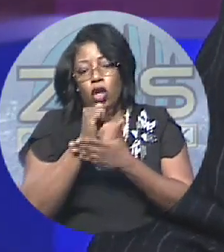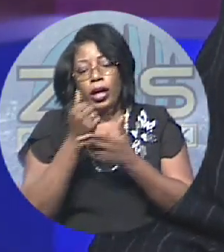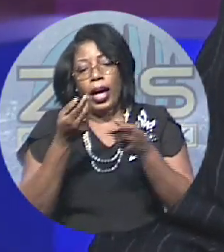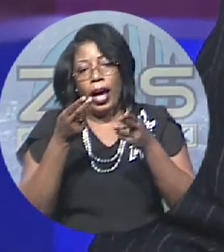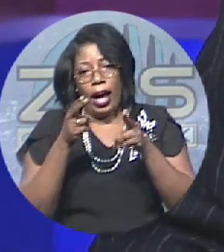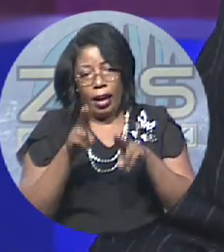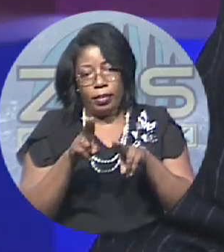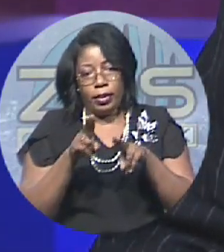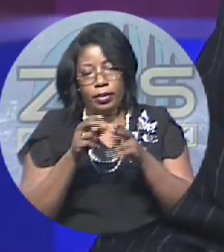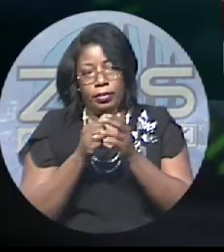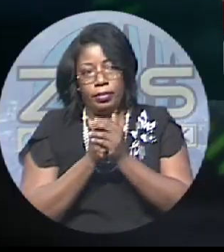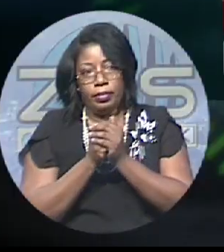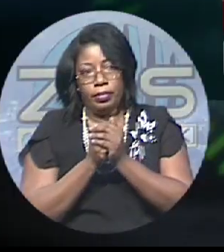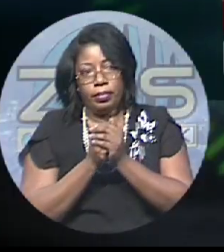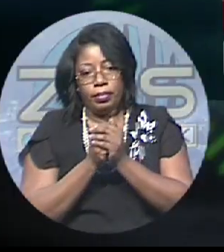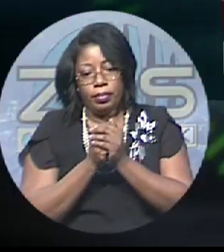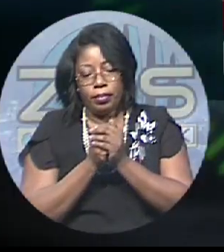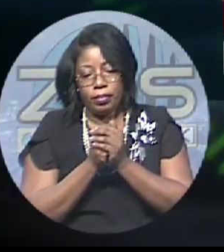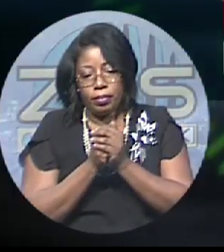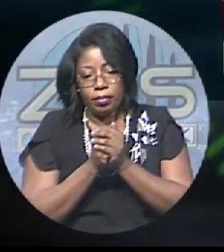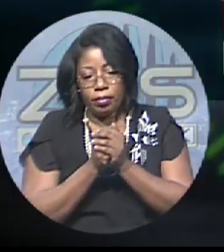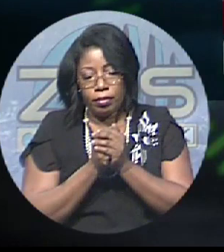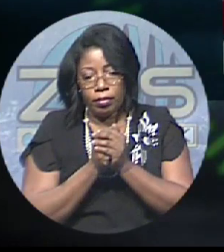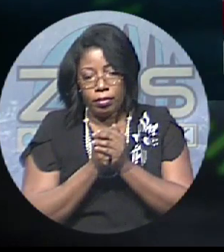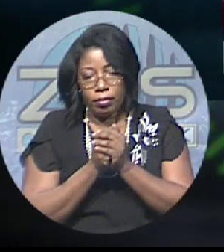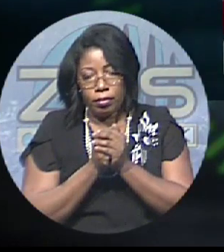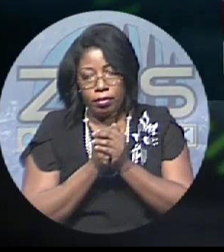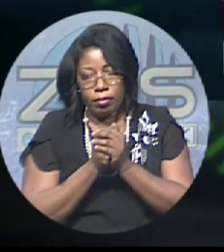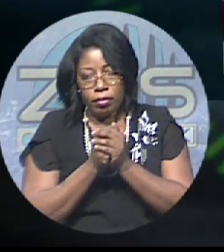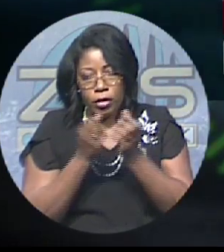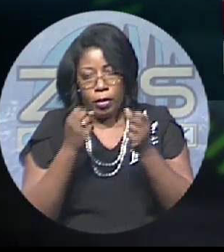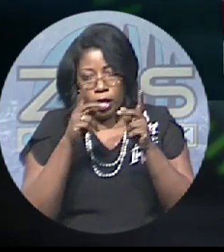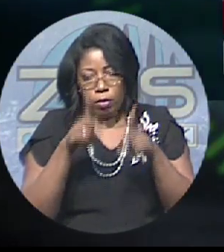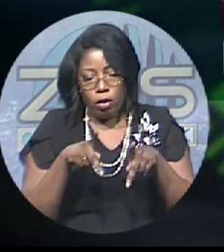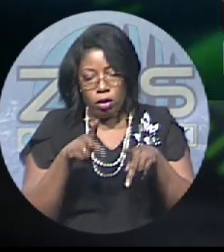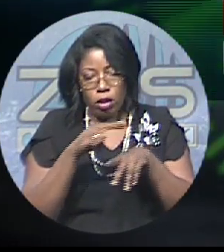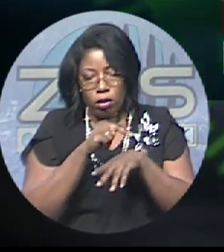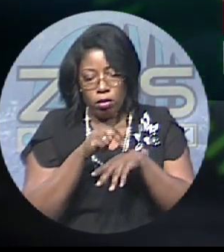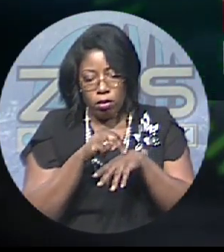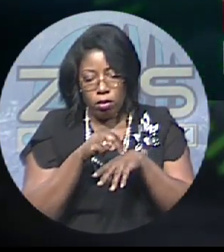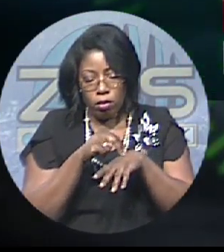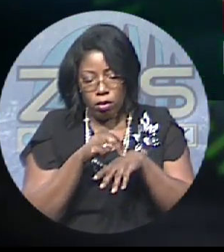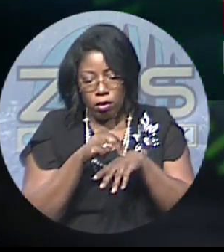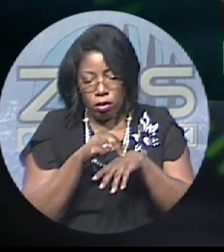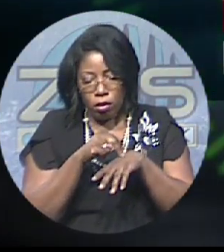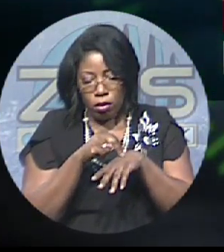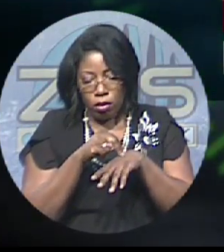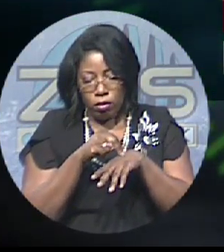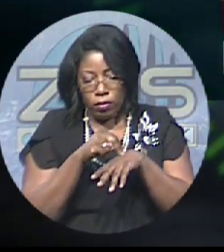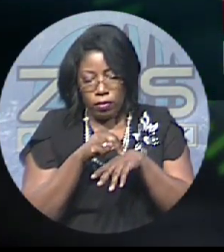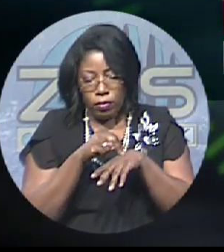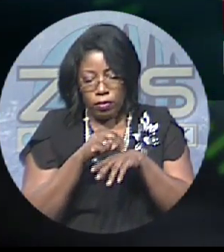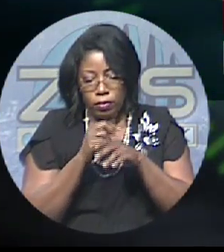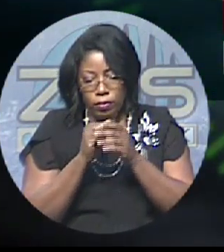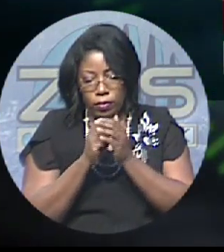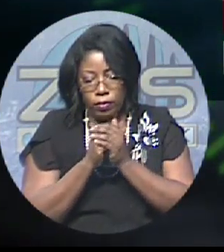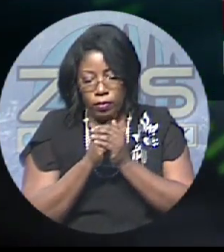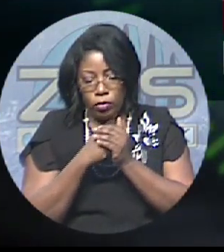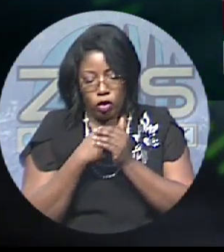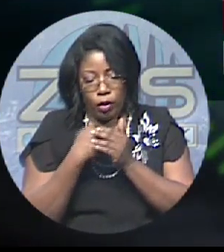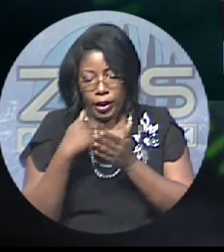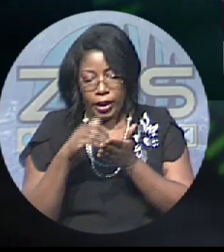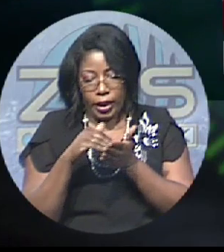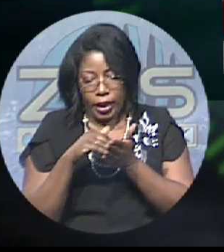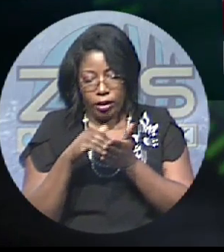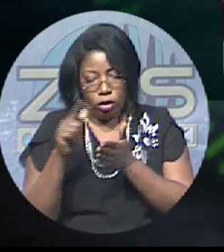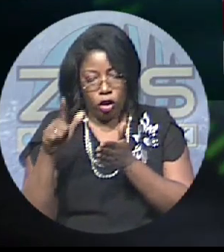happen. We're finding, though, that a lot of persons from the Providence and elsewhere, a lot of them are just sending